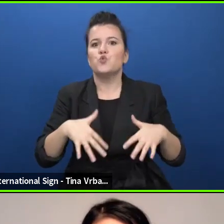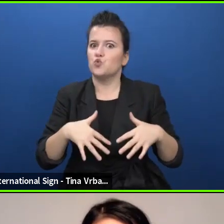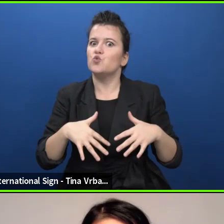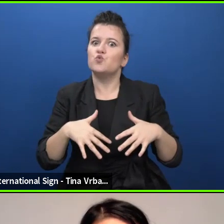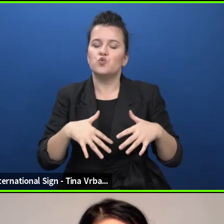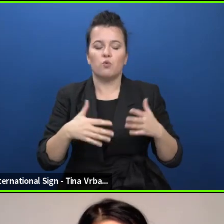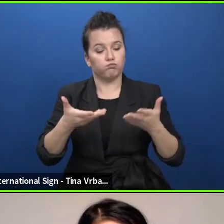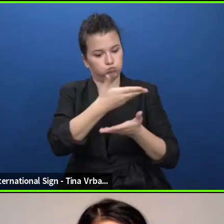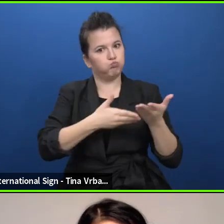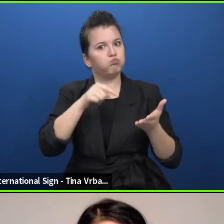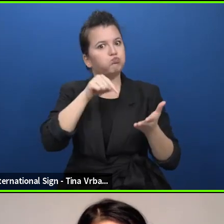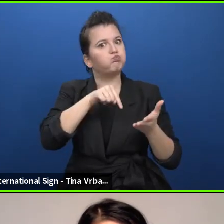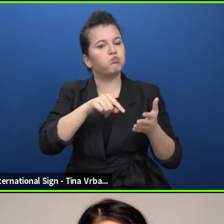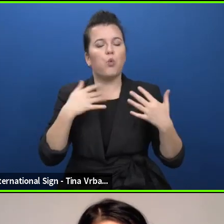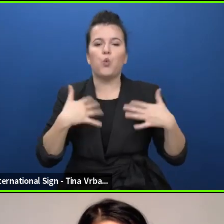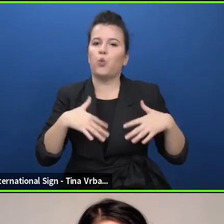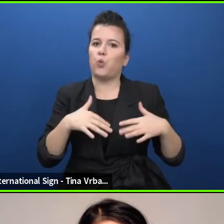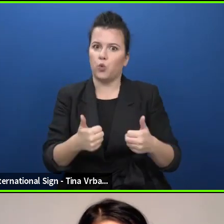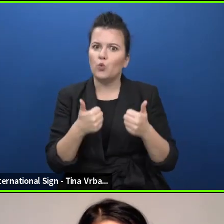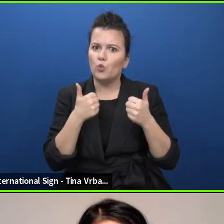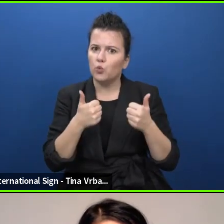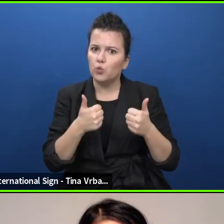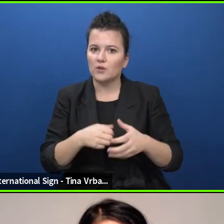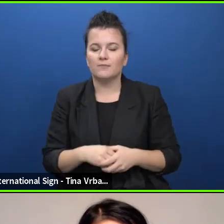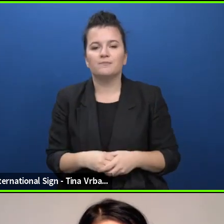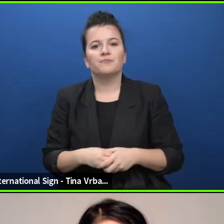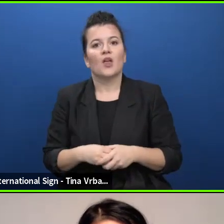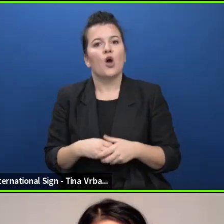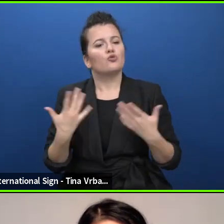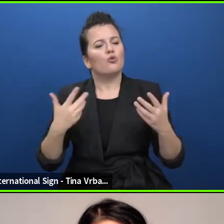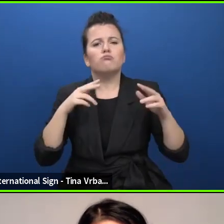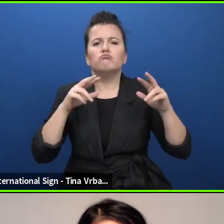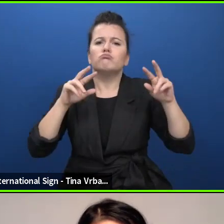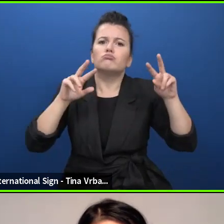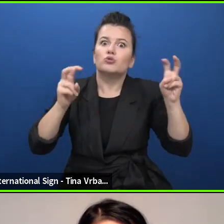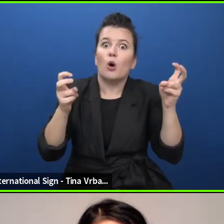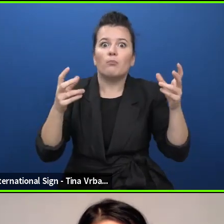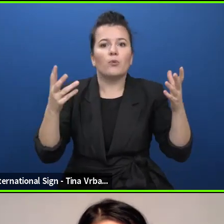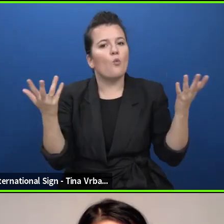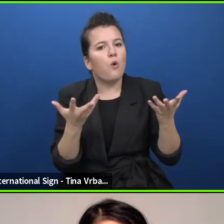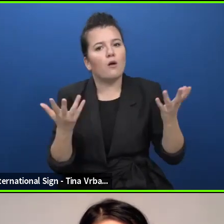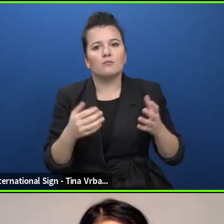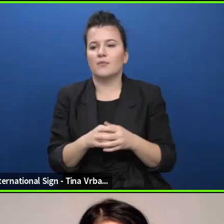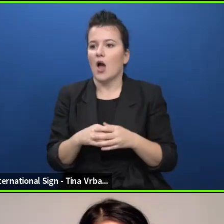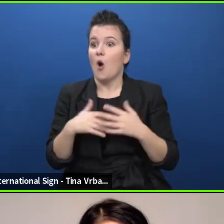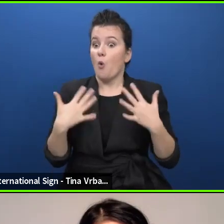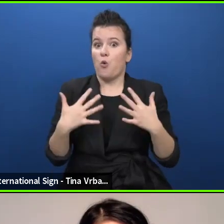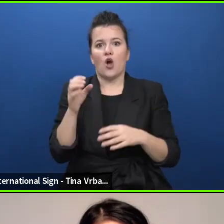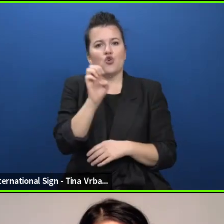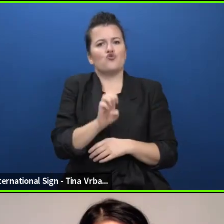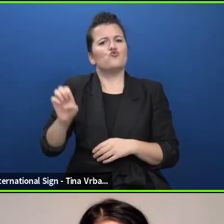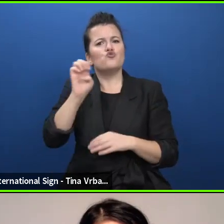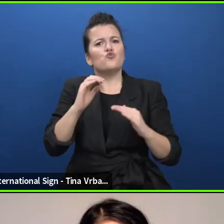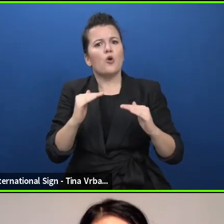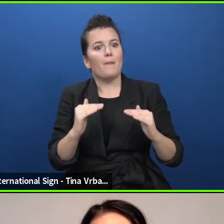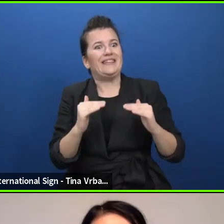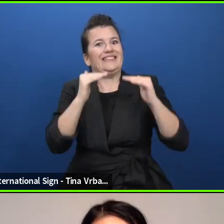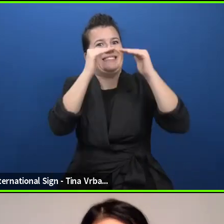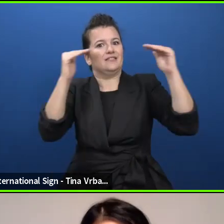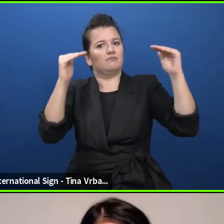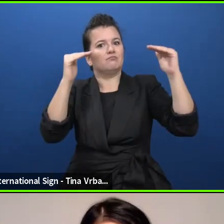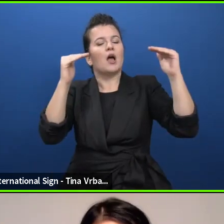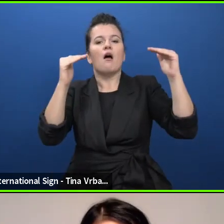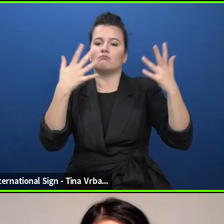conversations about what would be the most pressing issues that the European level would have to look at.